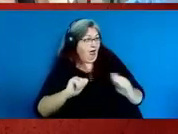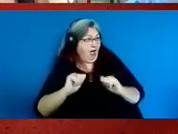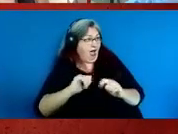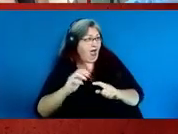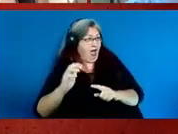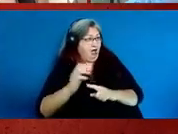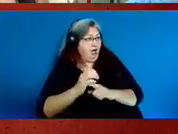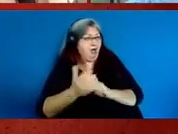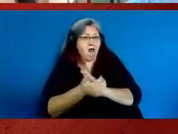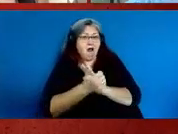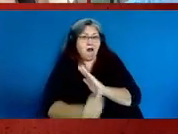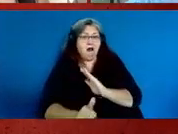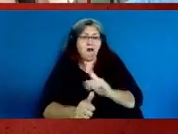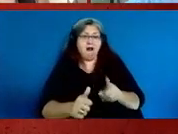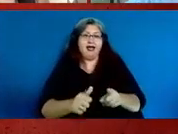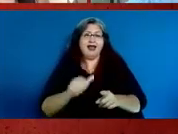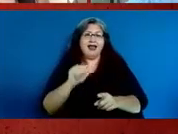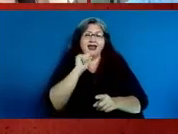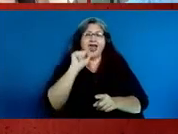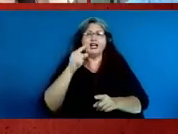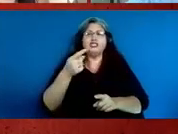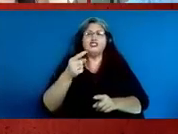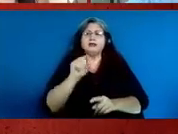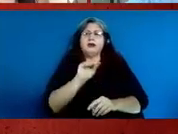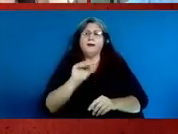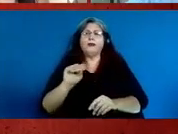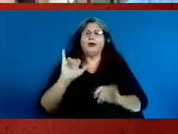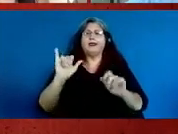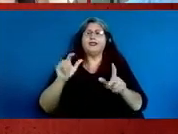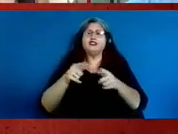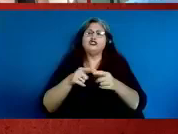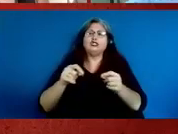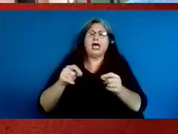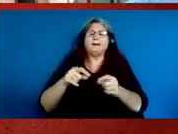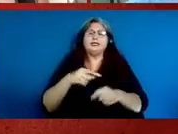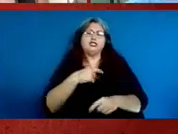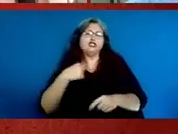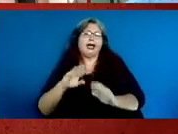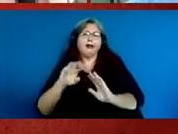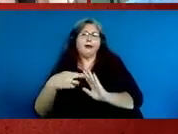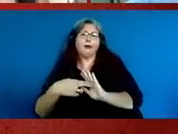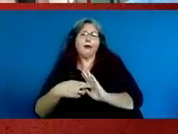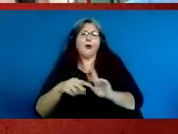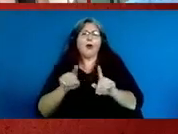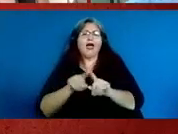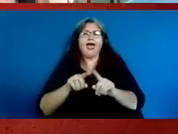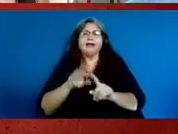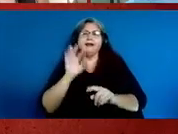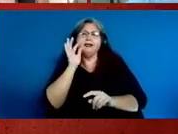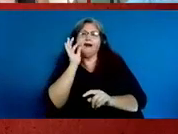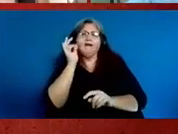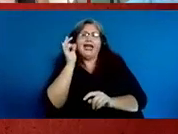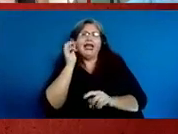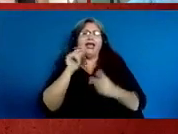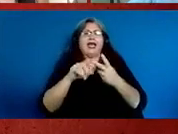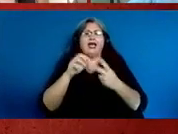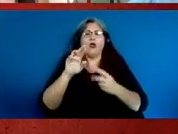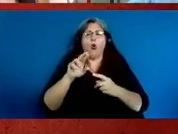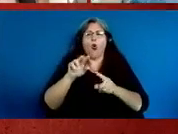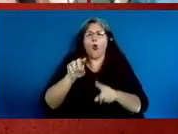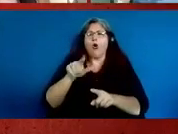those little so-called Japanese roles and Chinese roles as the villain or the kid that's being